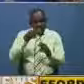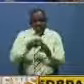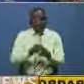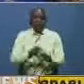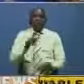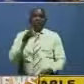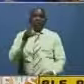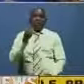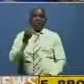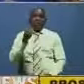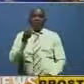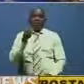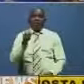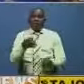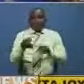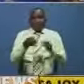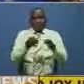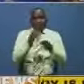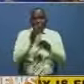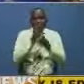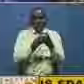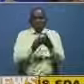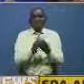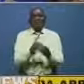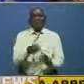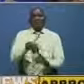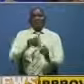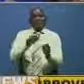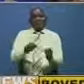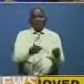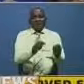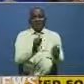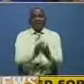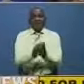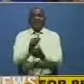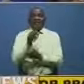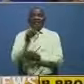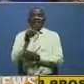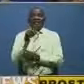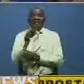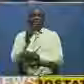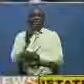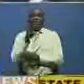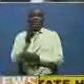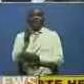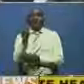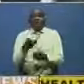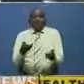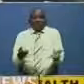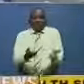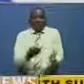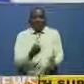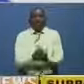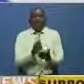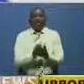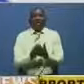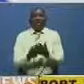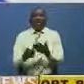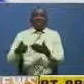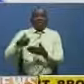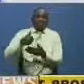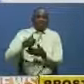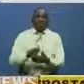George Lomote, highlighted some of the innovative strategies being employed by the corporation to reach its